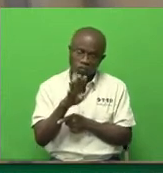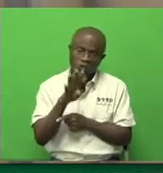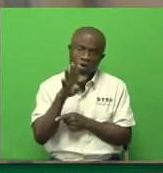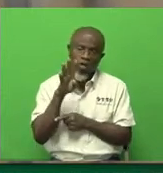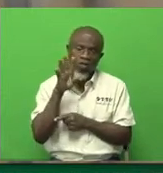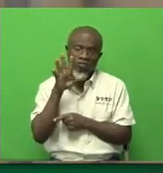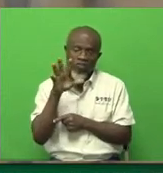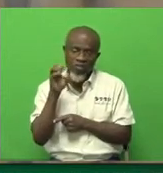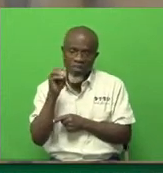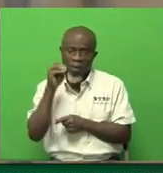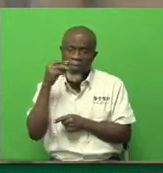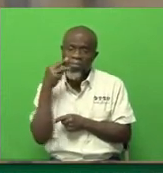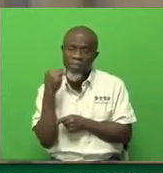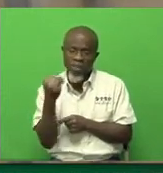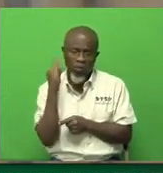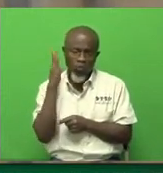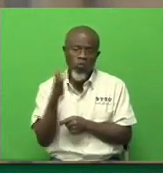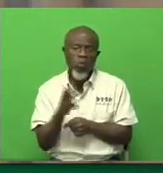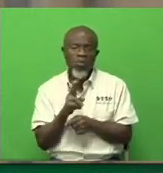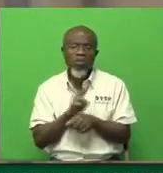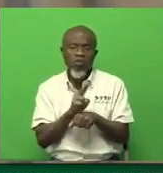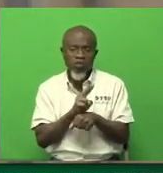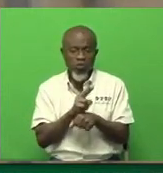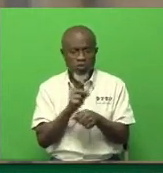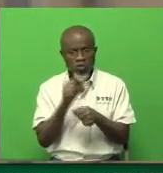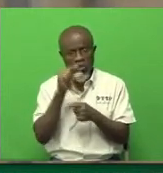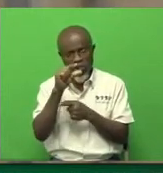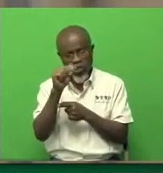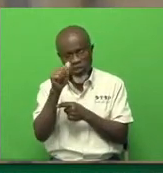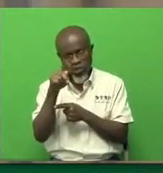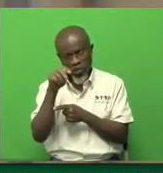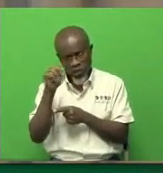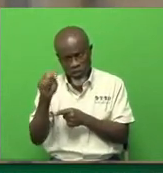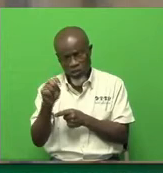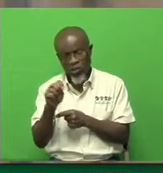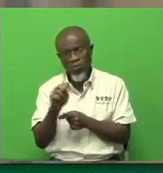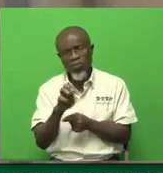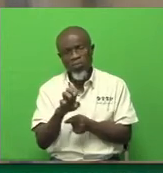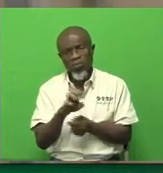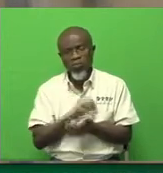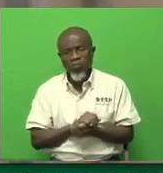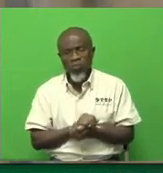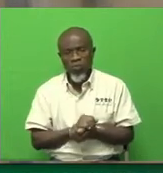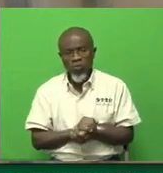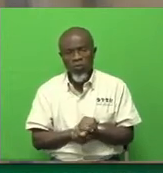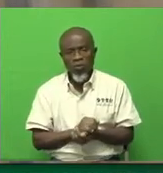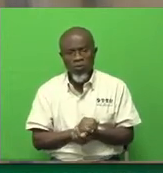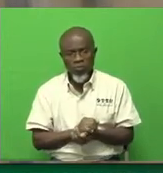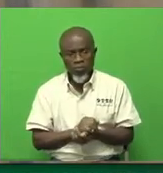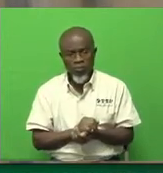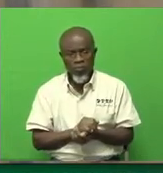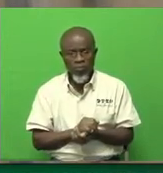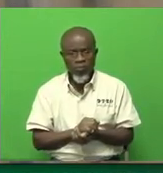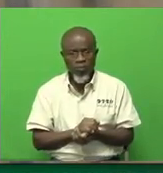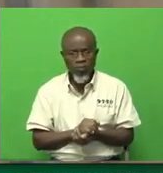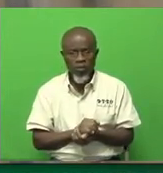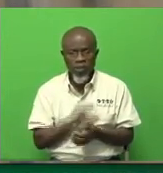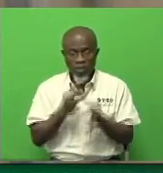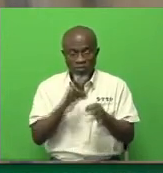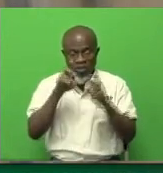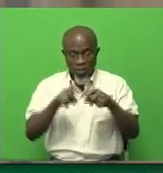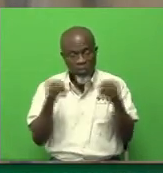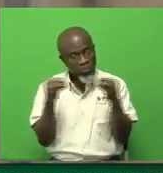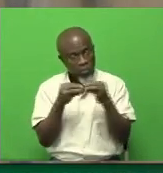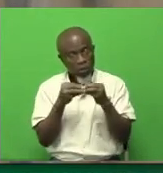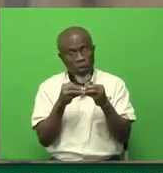will be spent on get this fiscal 400 already allocated and more will be supplied in the midterm as necessary leader